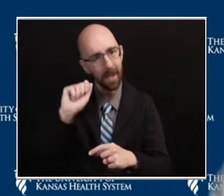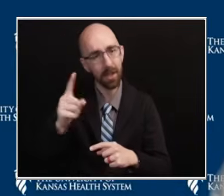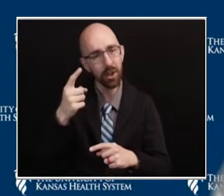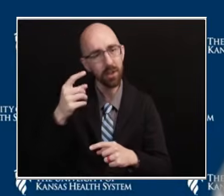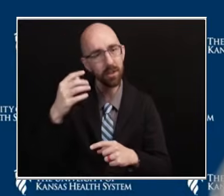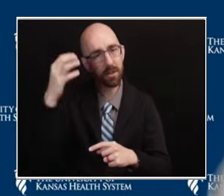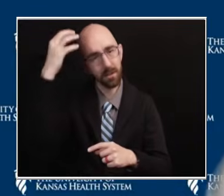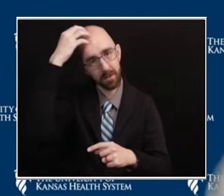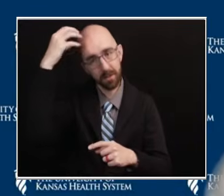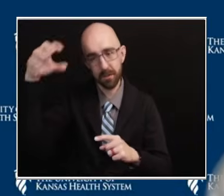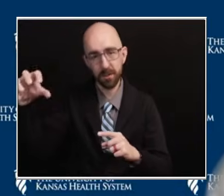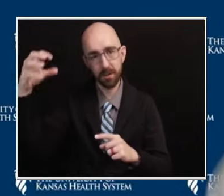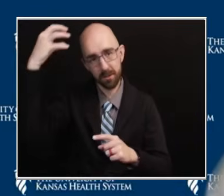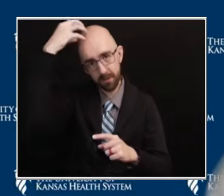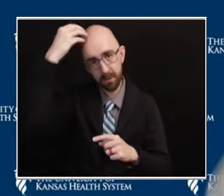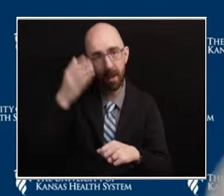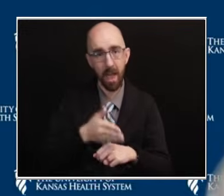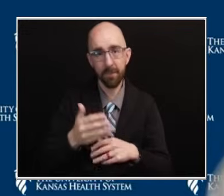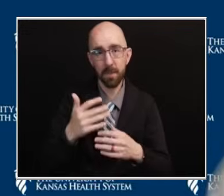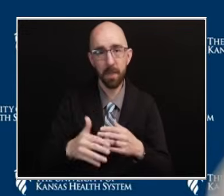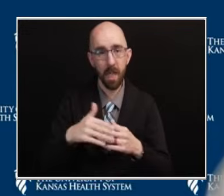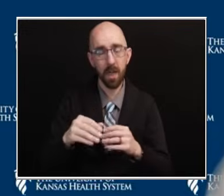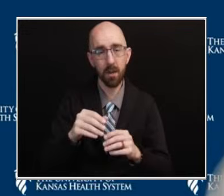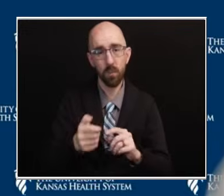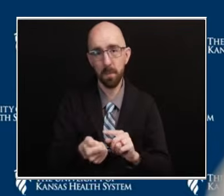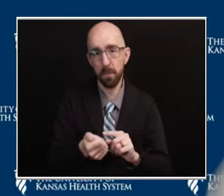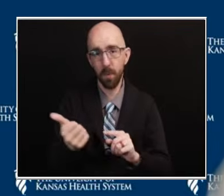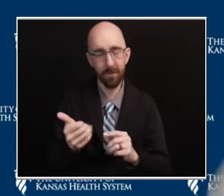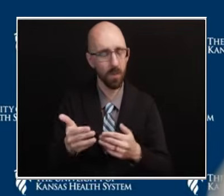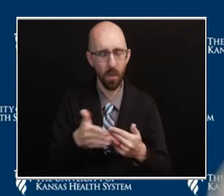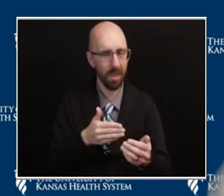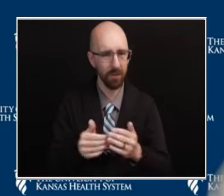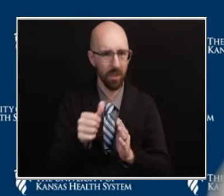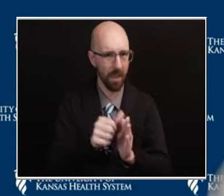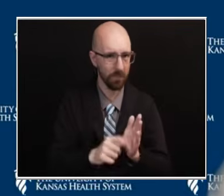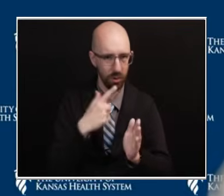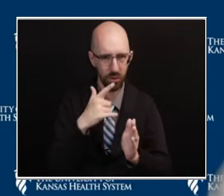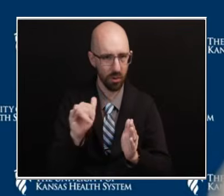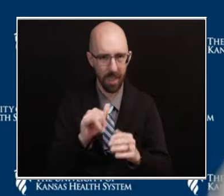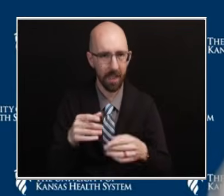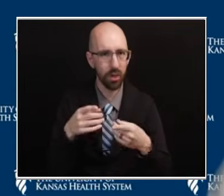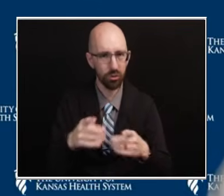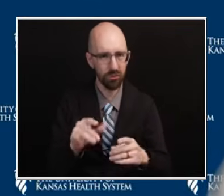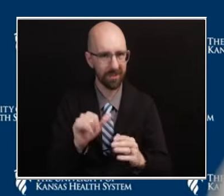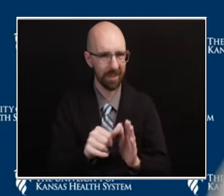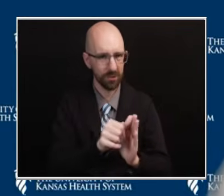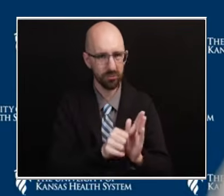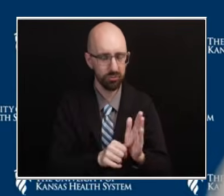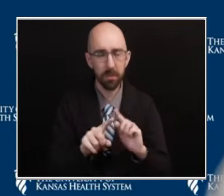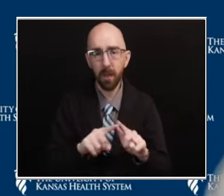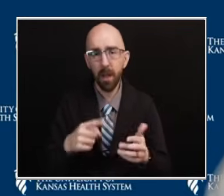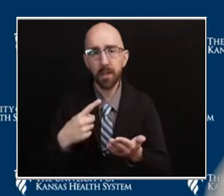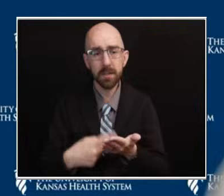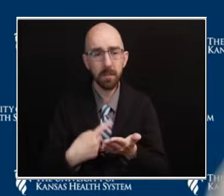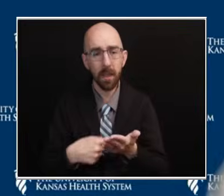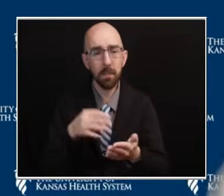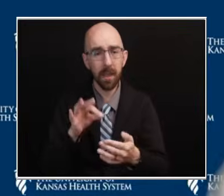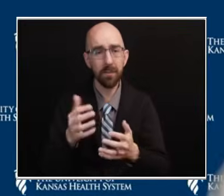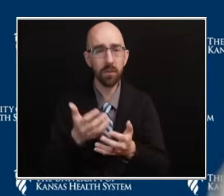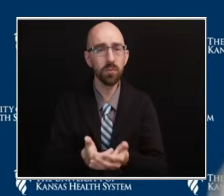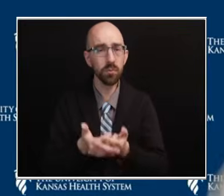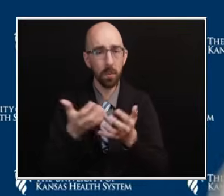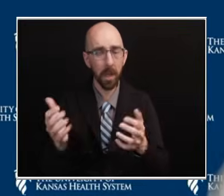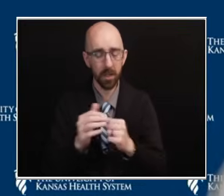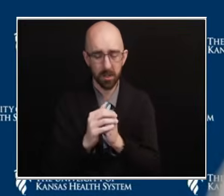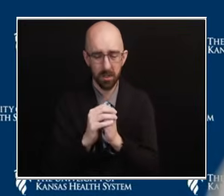back in place after blood is removed or whatever the operation is that's being done in a craniotomy. But sometimes if there's so much swelling